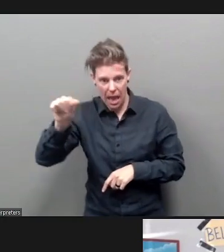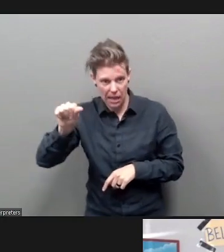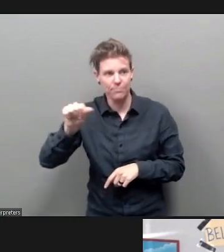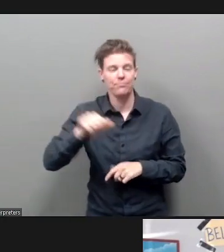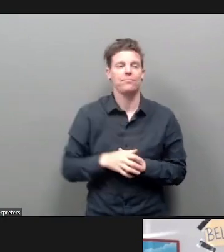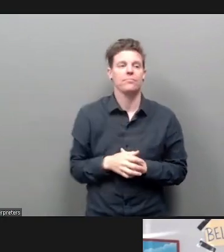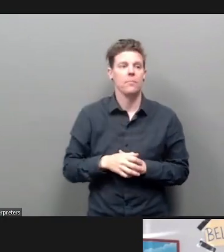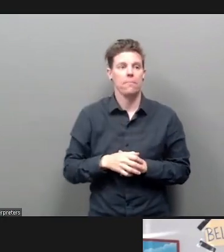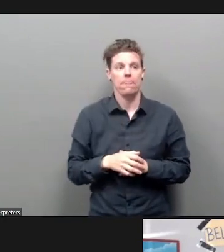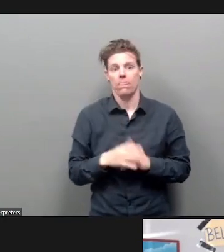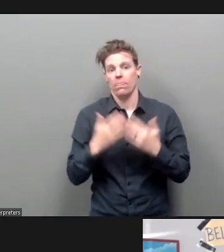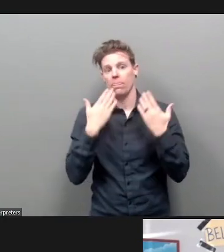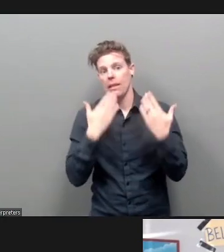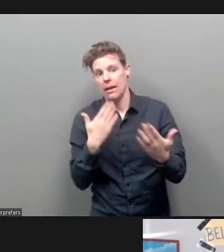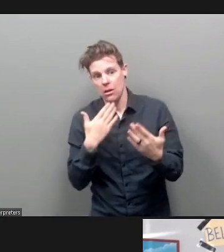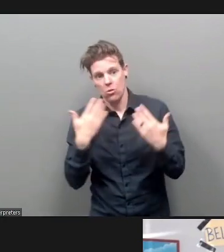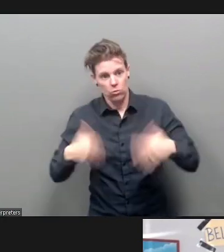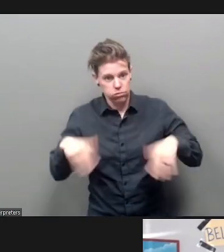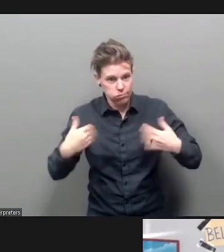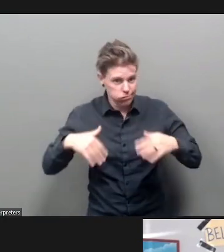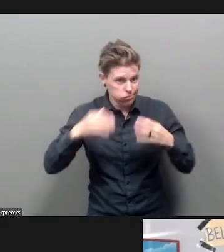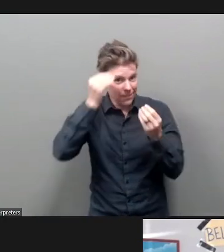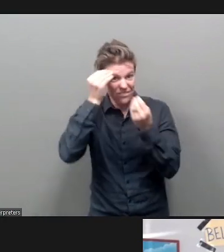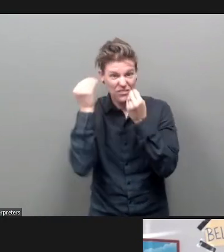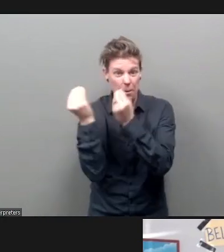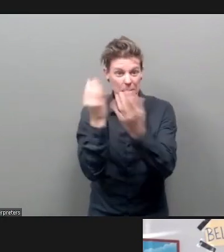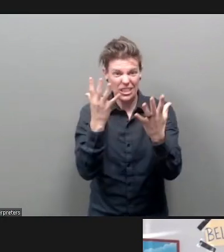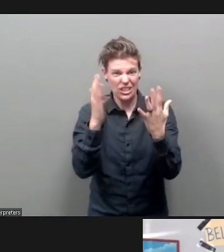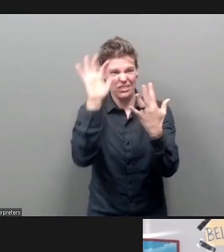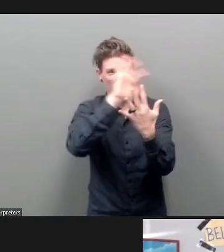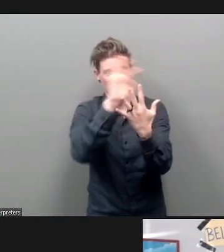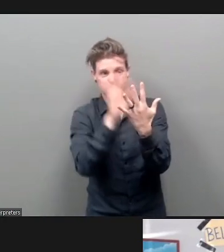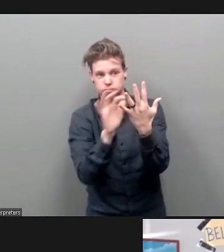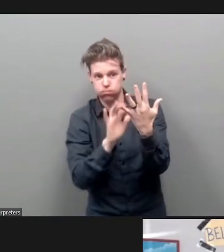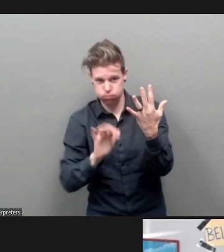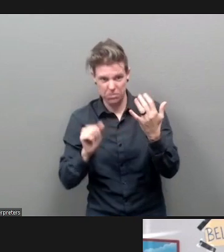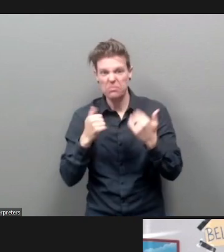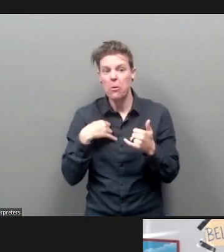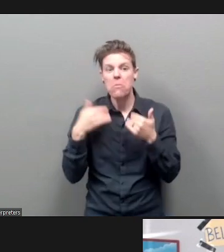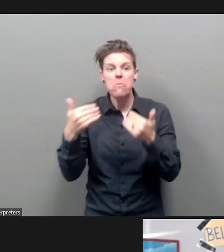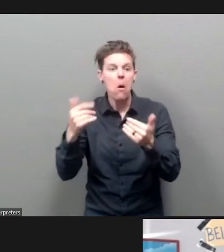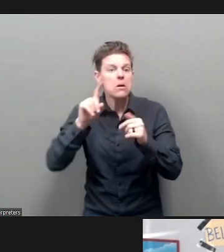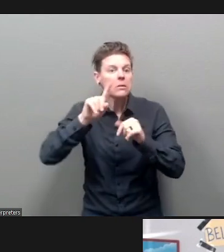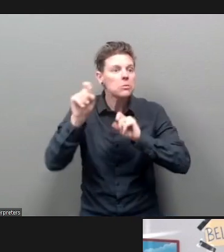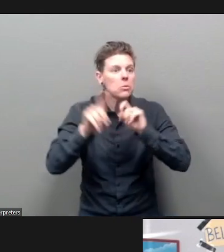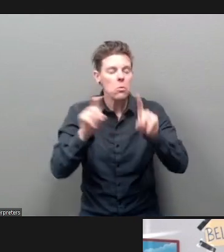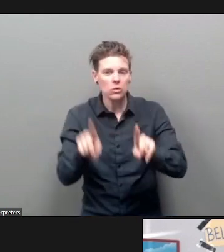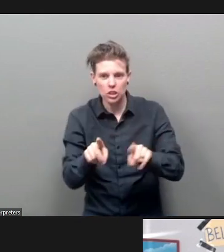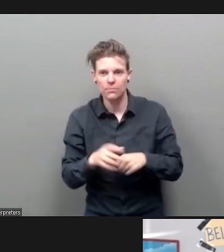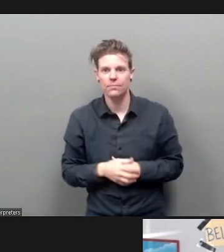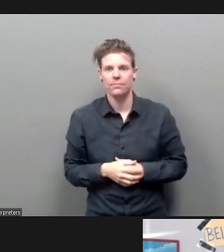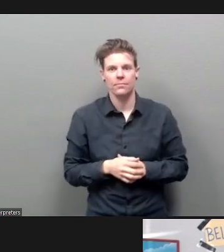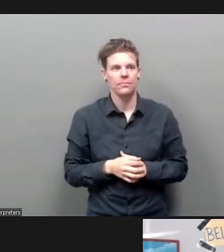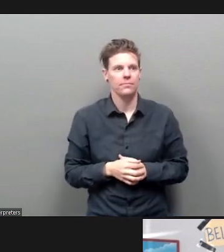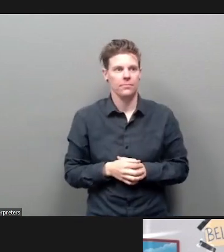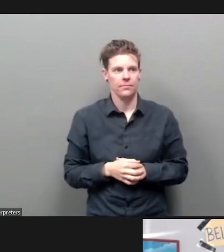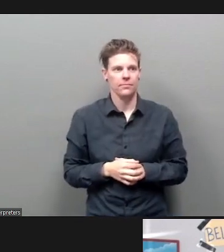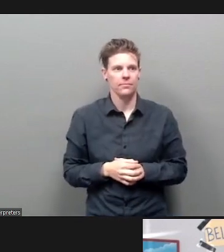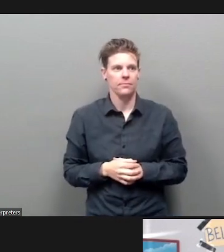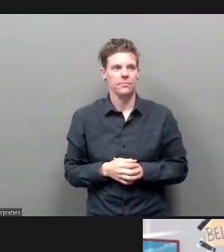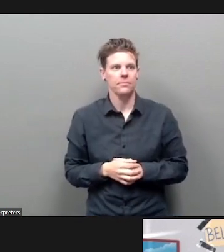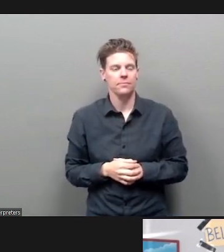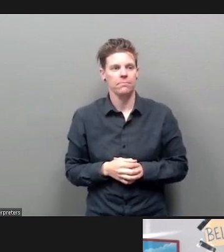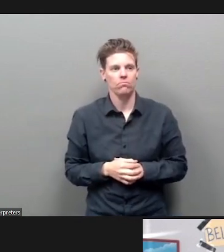and in the chat today. And so I want to just make sure that that I'm serving all of you as members of the press